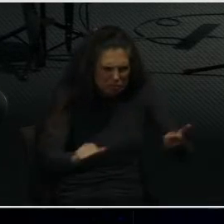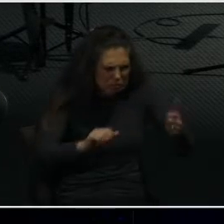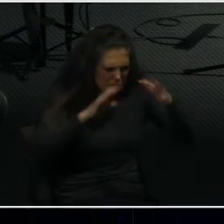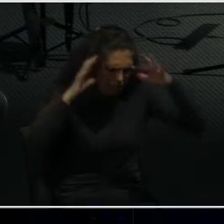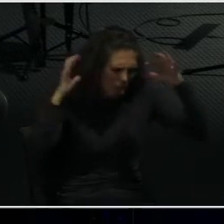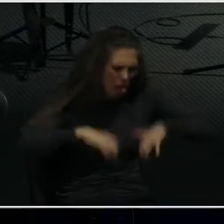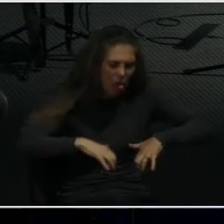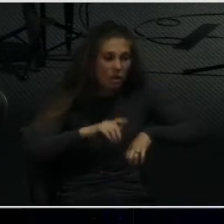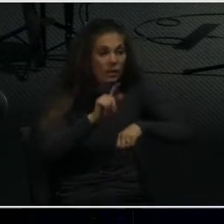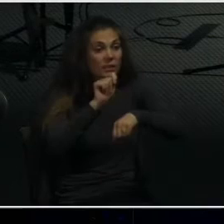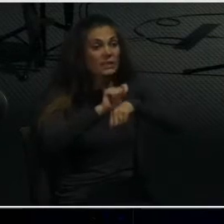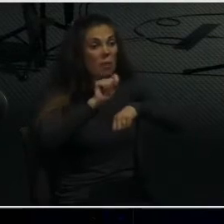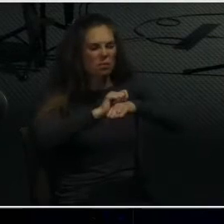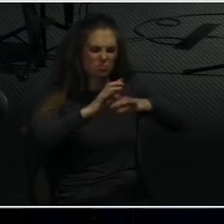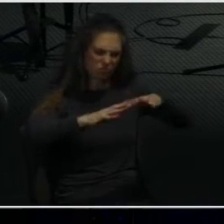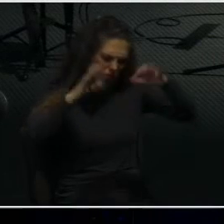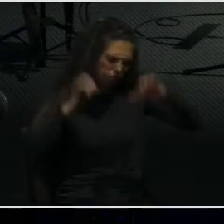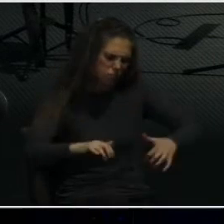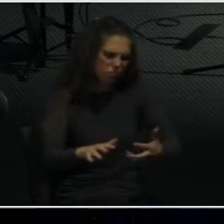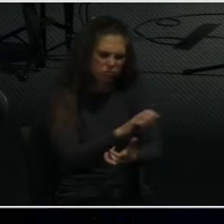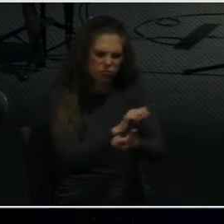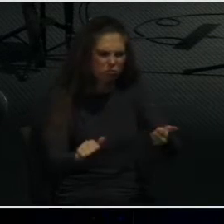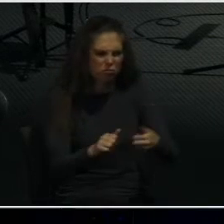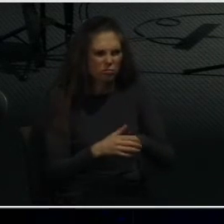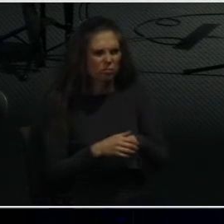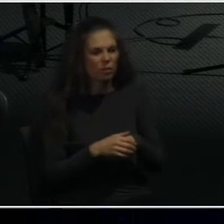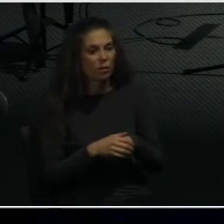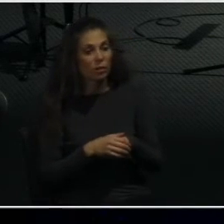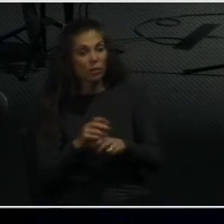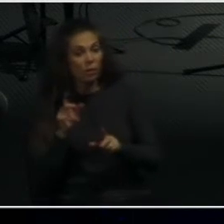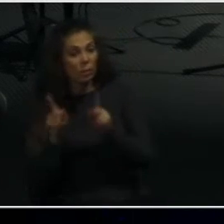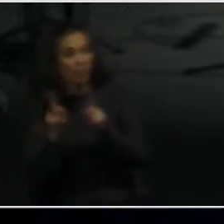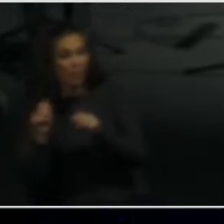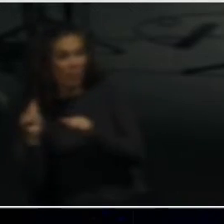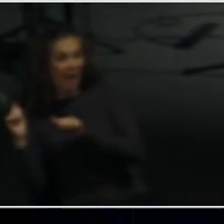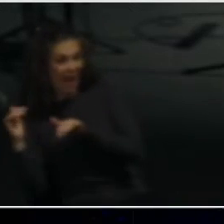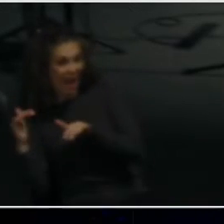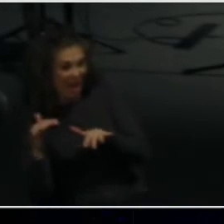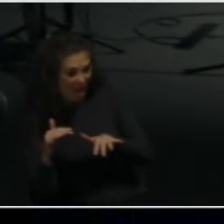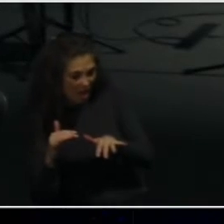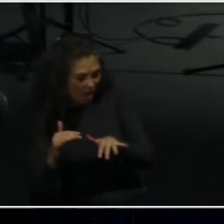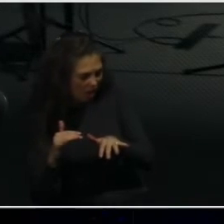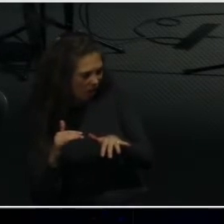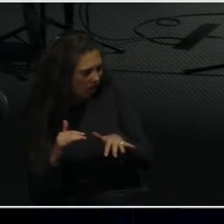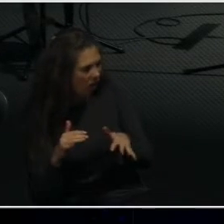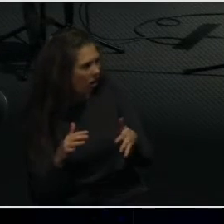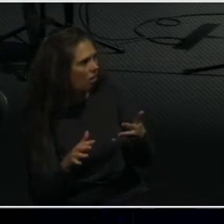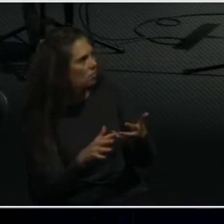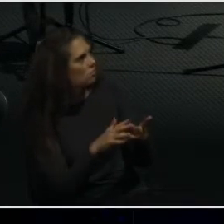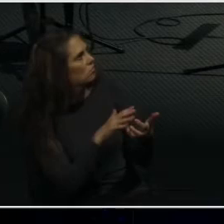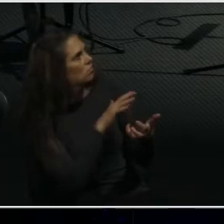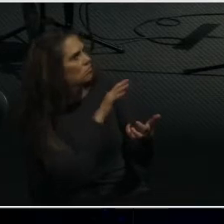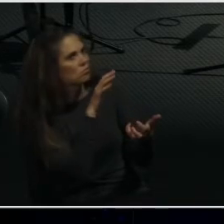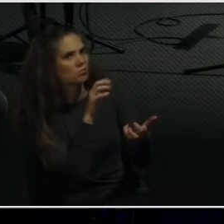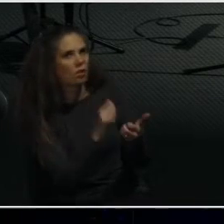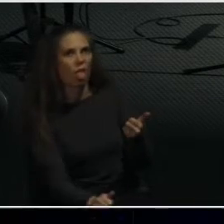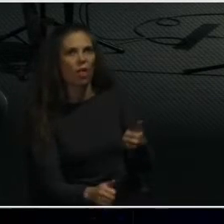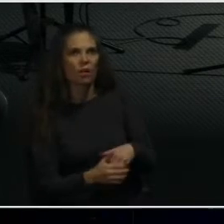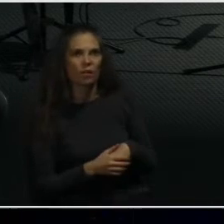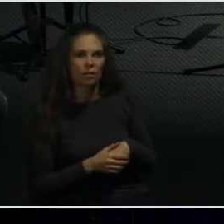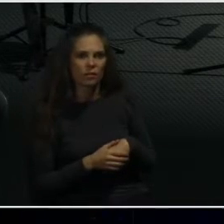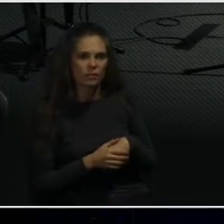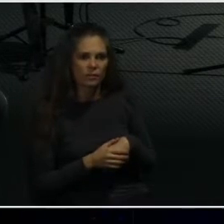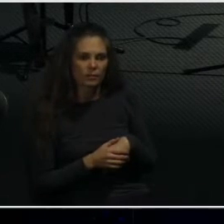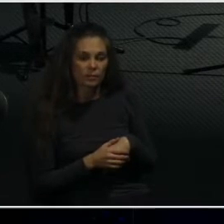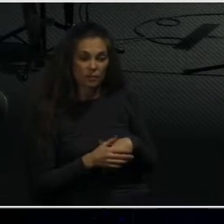was no going back to the life that they knew. And all this happened because of centuries of unfaithfulness by